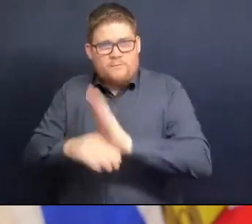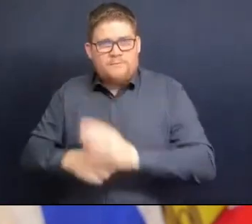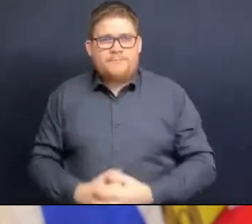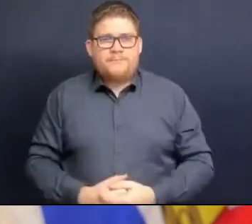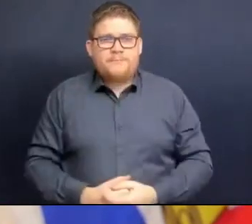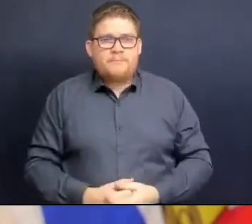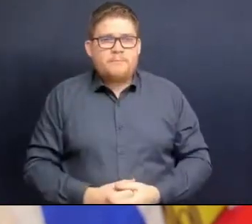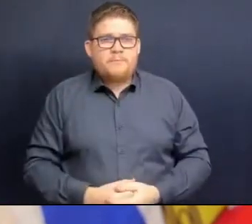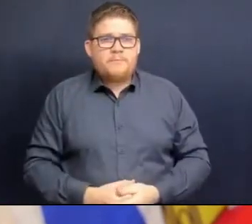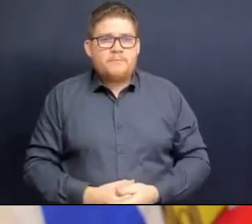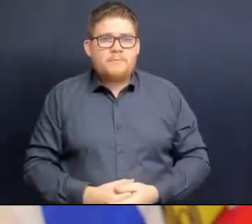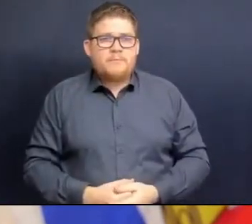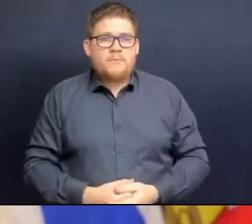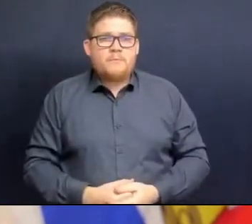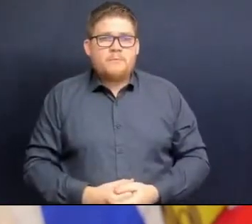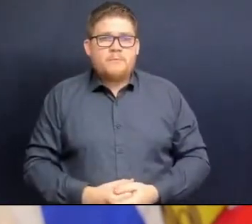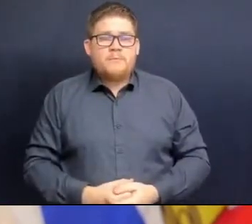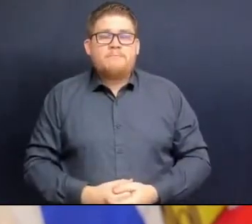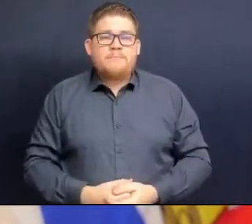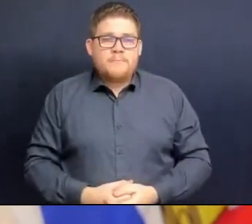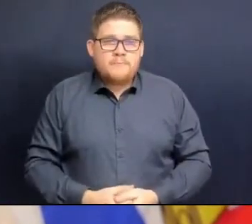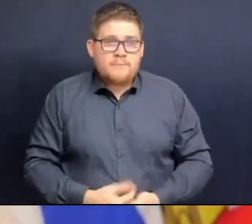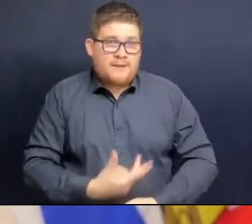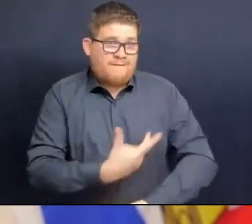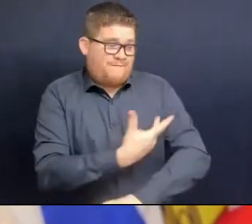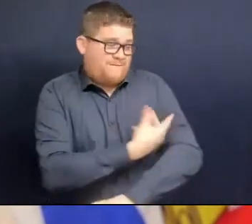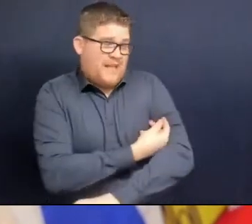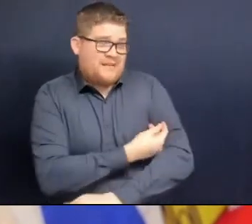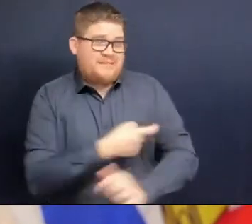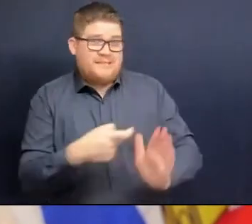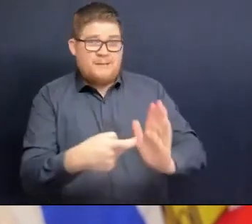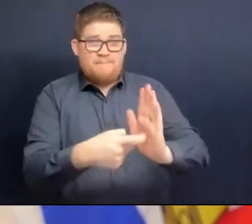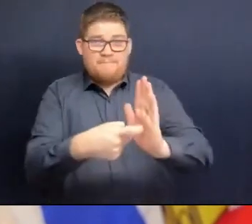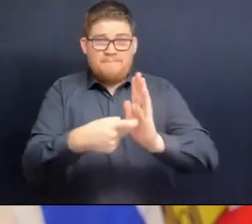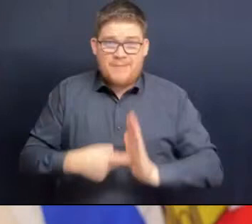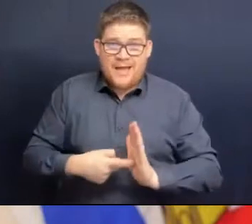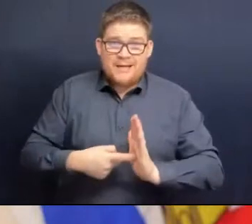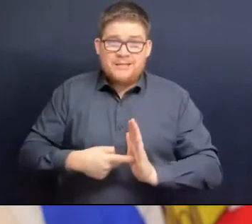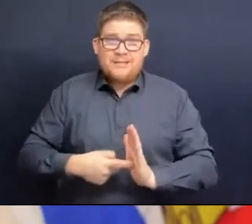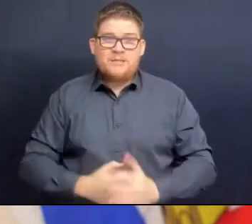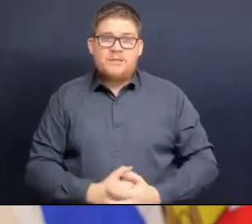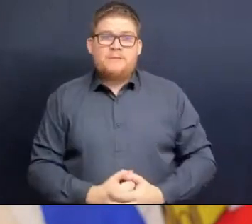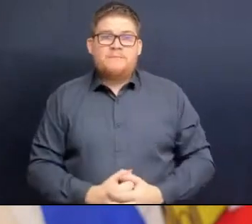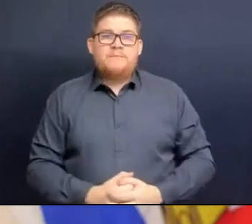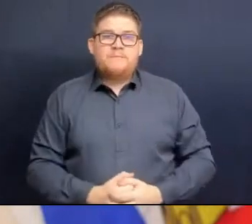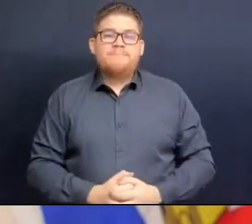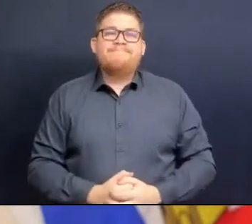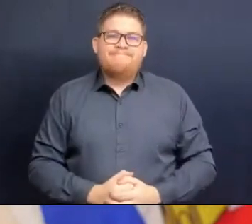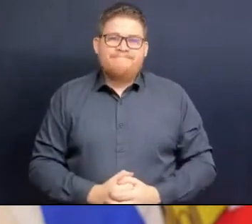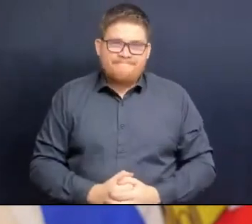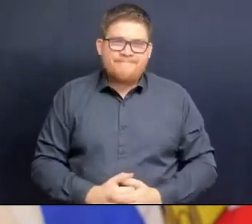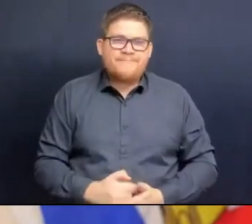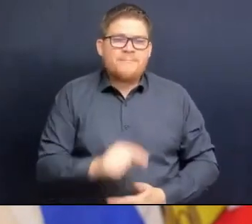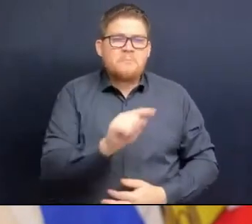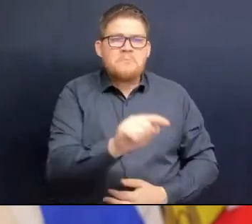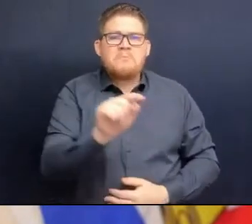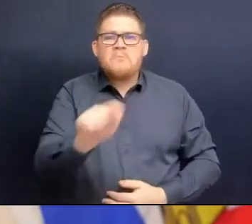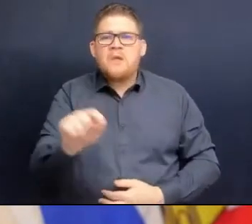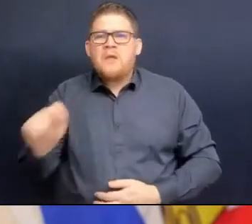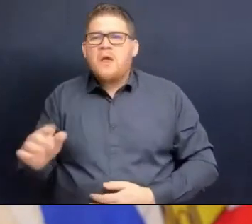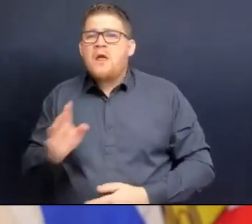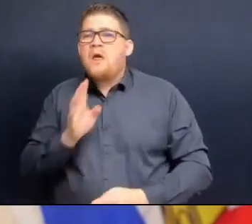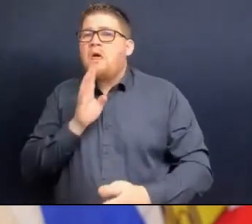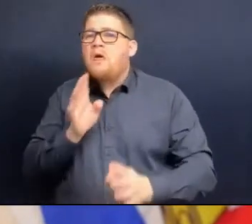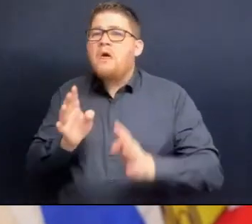voices out there that are using the term to mean different things. So these, in terms of vaccine mandates